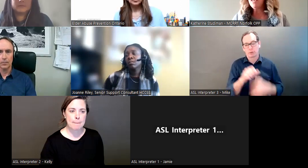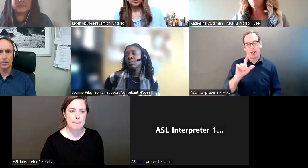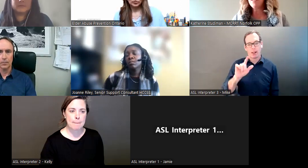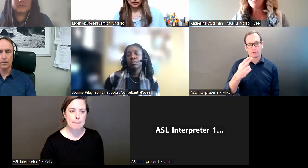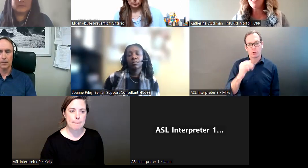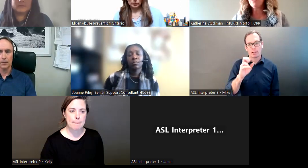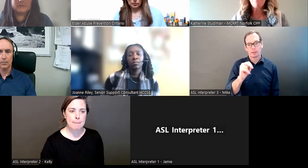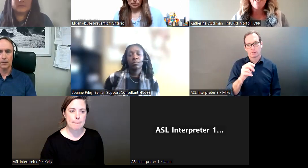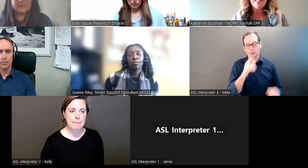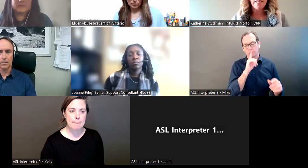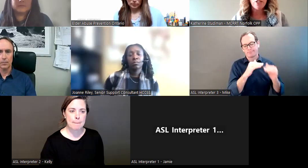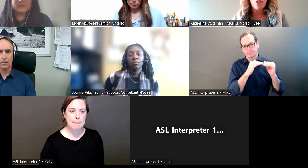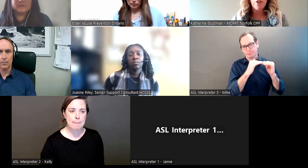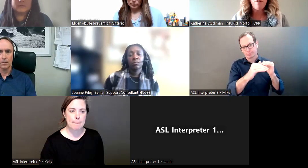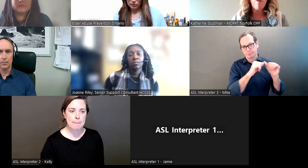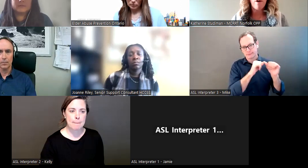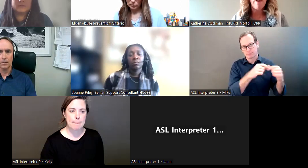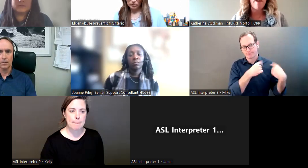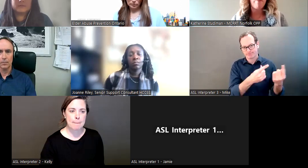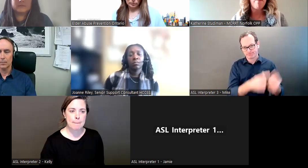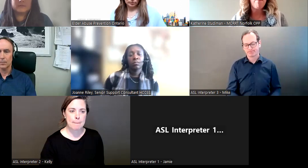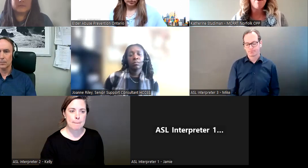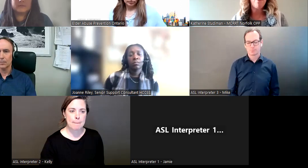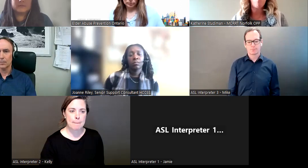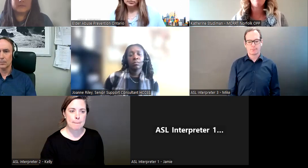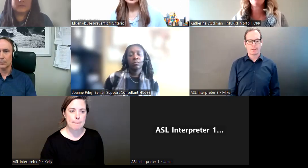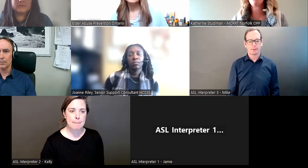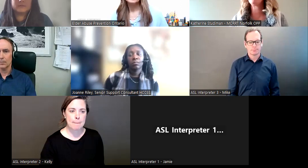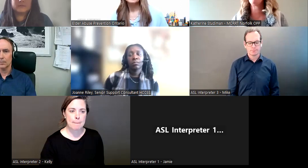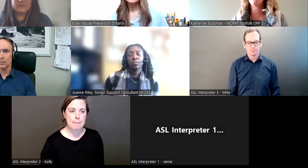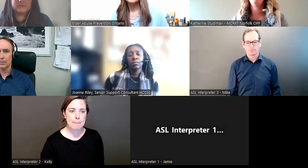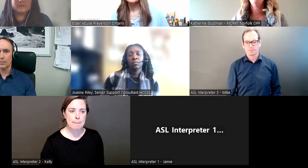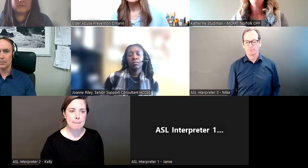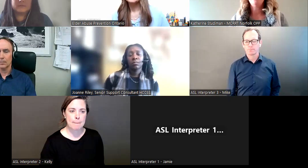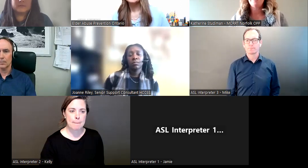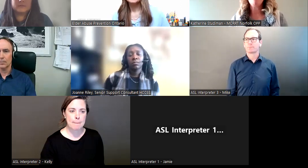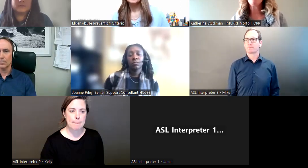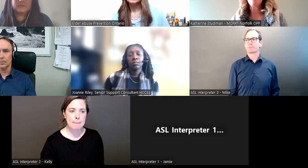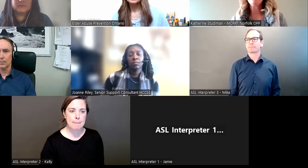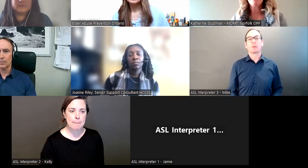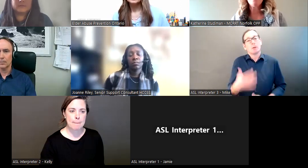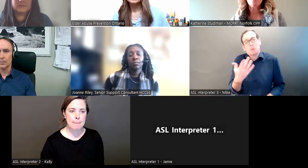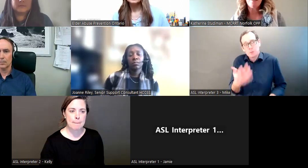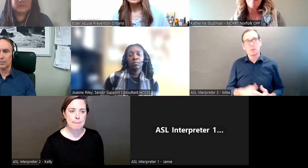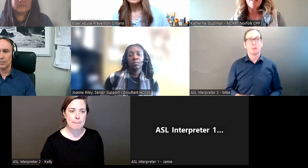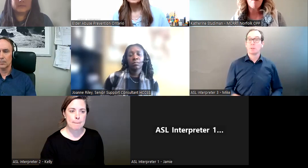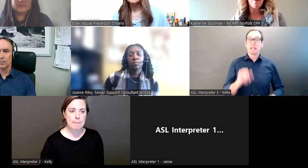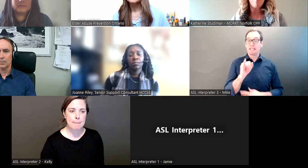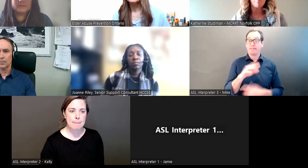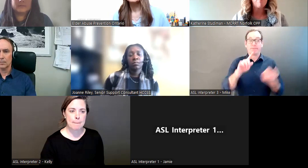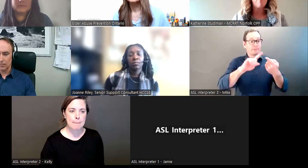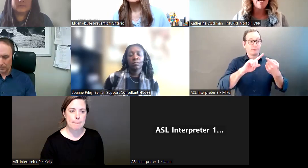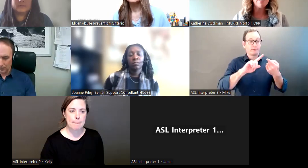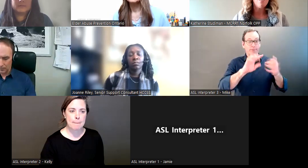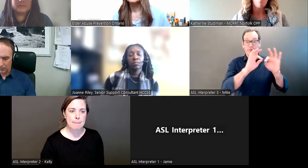Typically, if somebody has a concern for a family member, or sometimes we'll get a neighbor that has a concern for someone